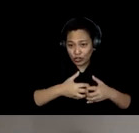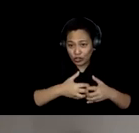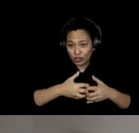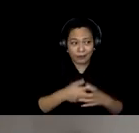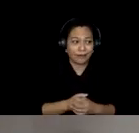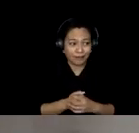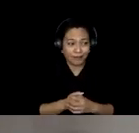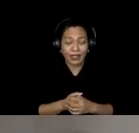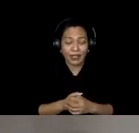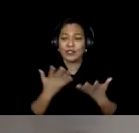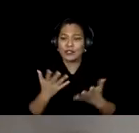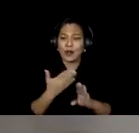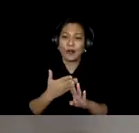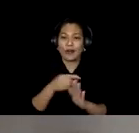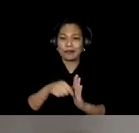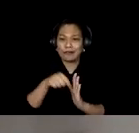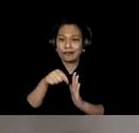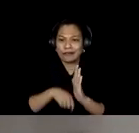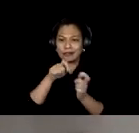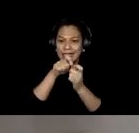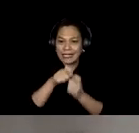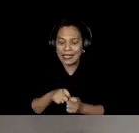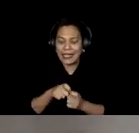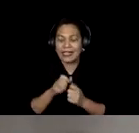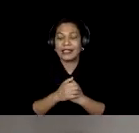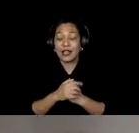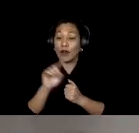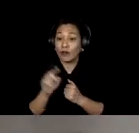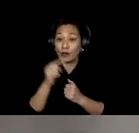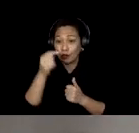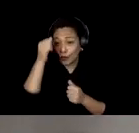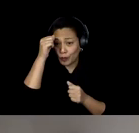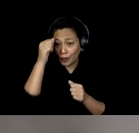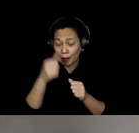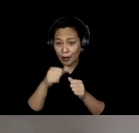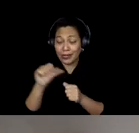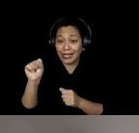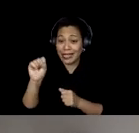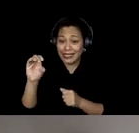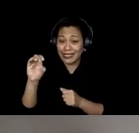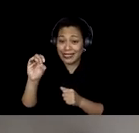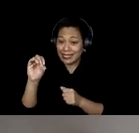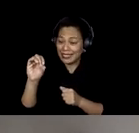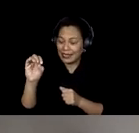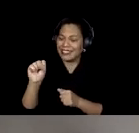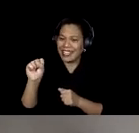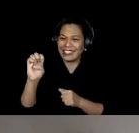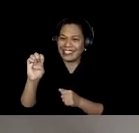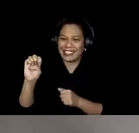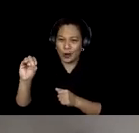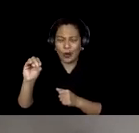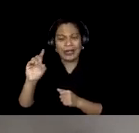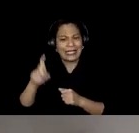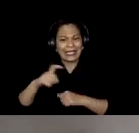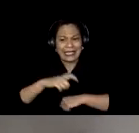sort of into the detailed tips and techniques. First thing to keep in mind is that SEO takes time. It's something that you